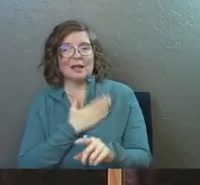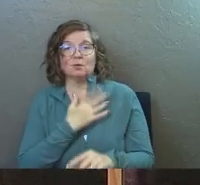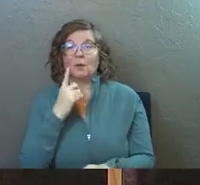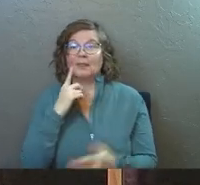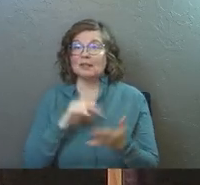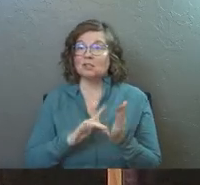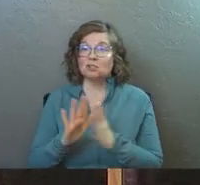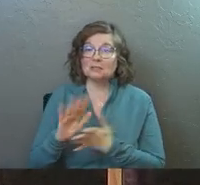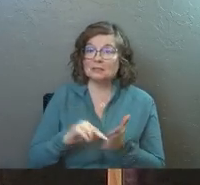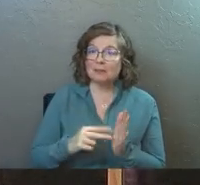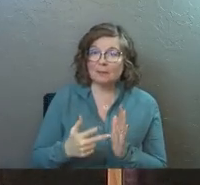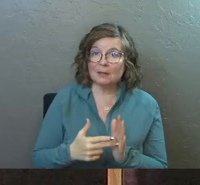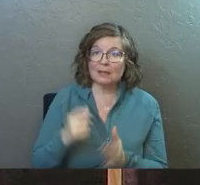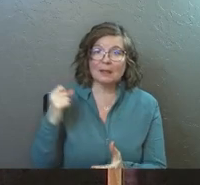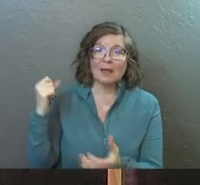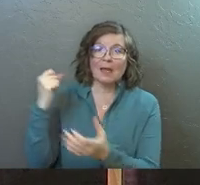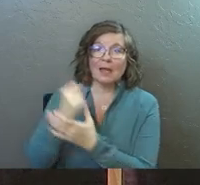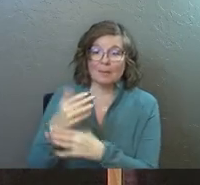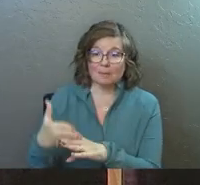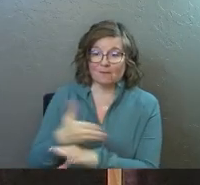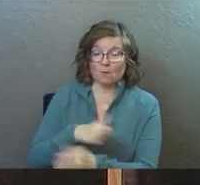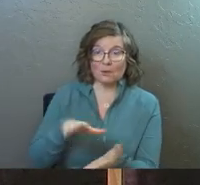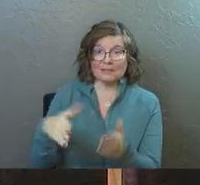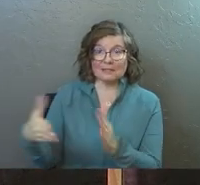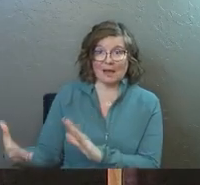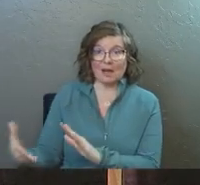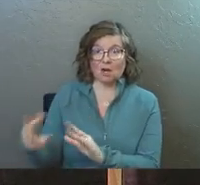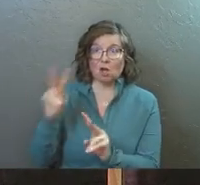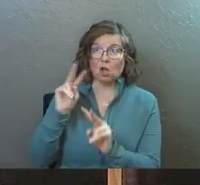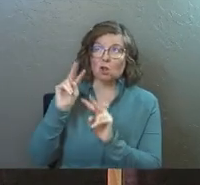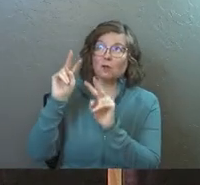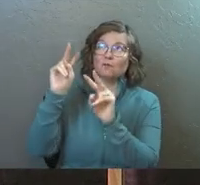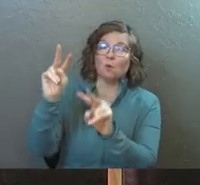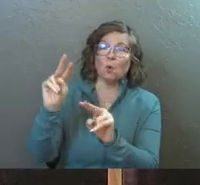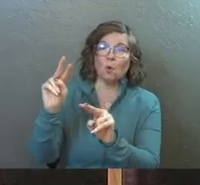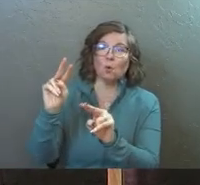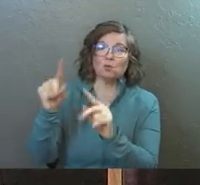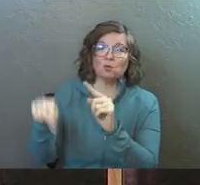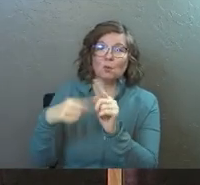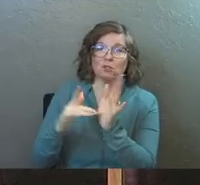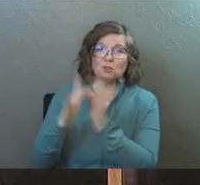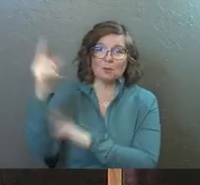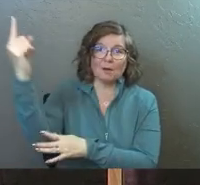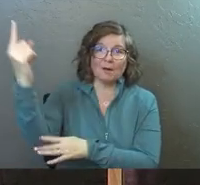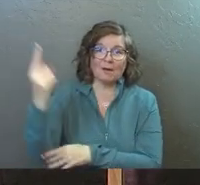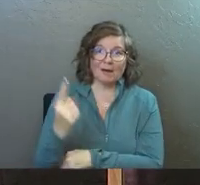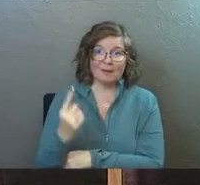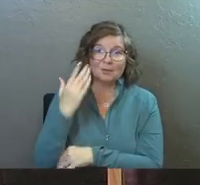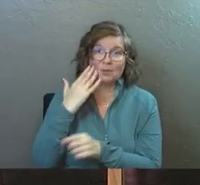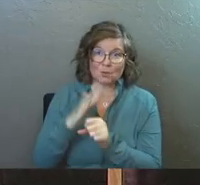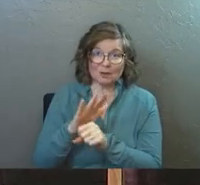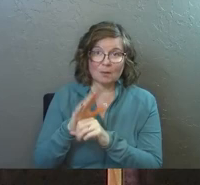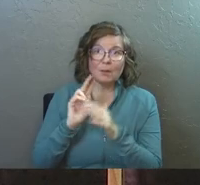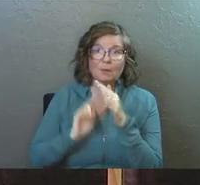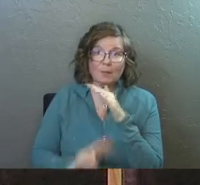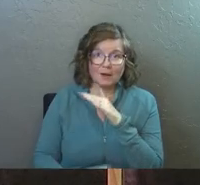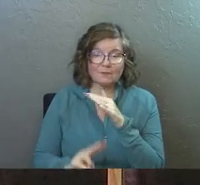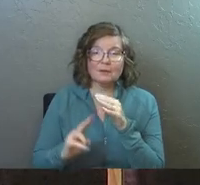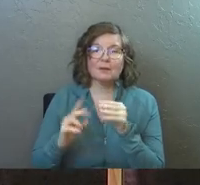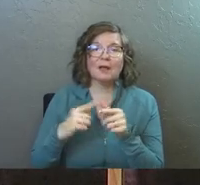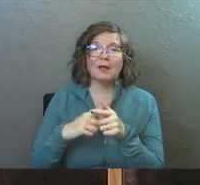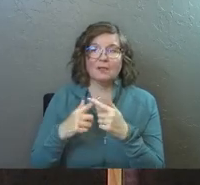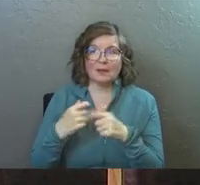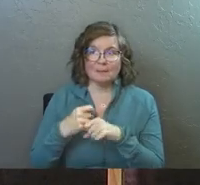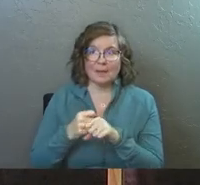think Jesus means there is that Abraham, before he died, looked forward to the coming Messiah. He knew enough about the prophecies that had